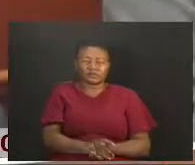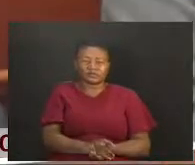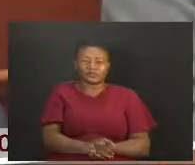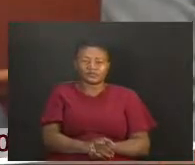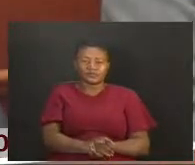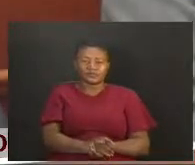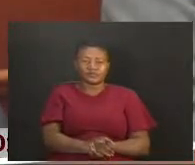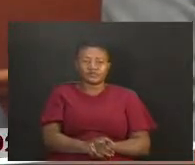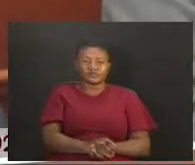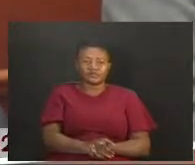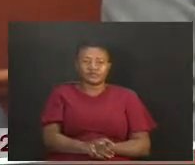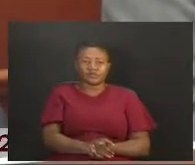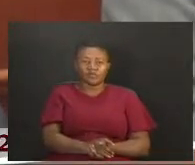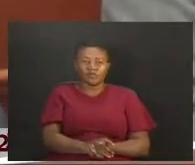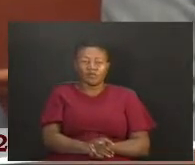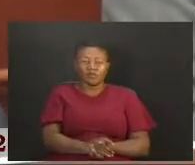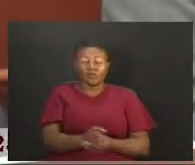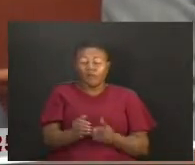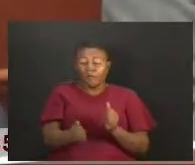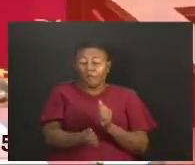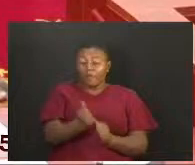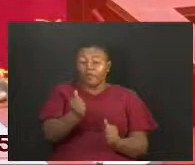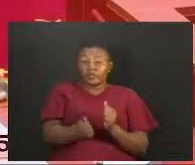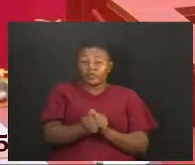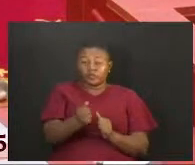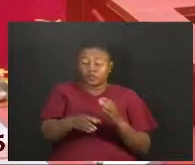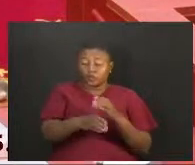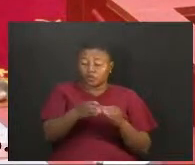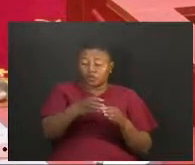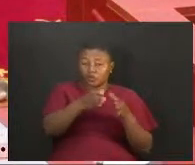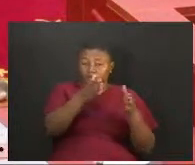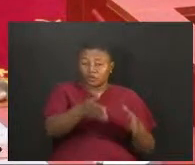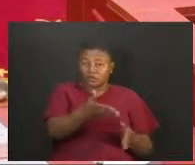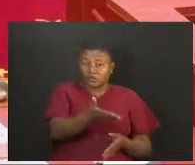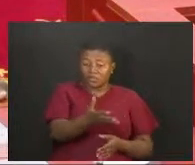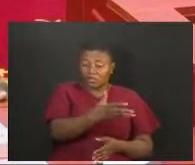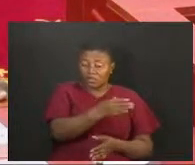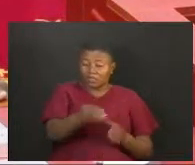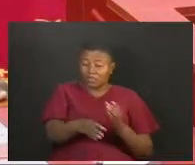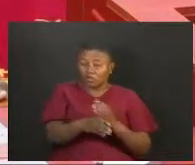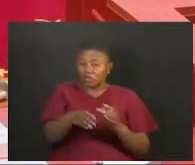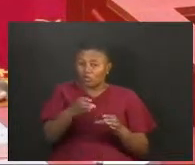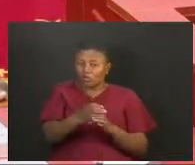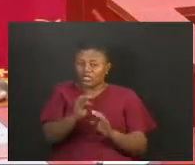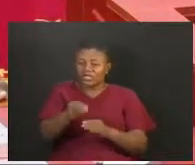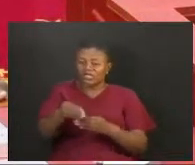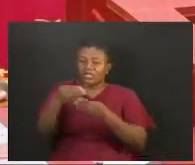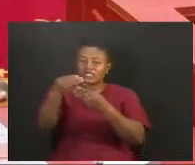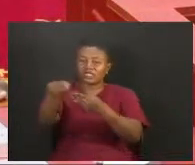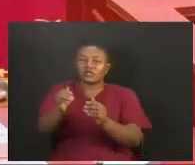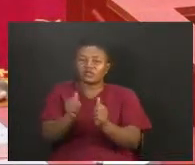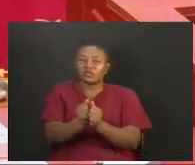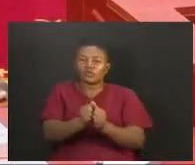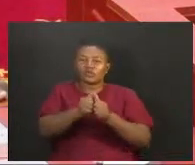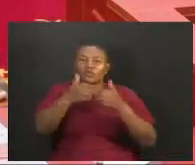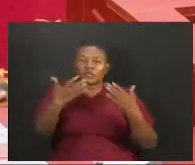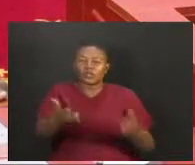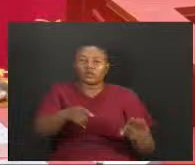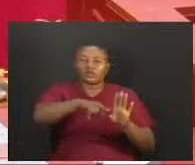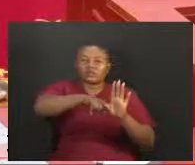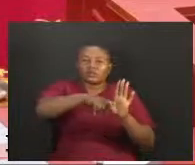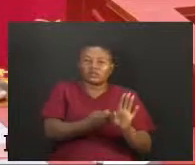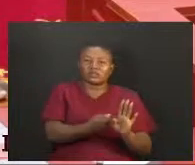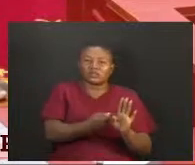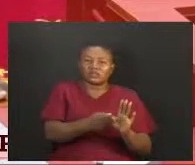Speaker, most of these contractors and most of these contracts were awarded without commencement certificate